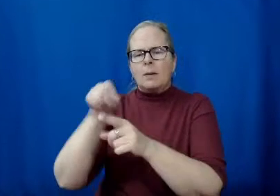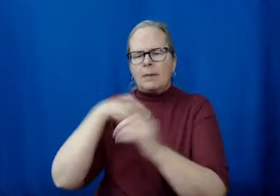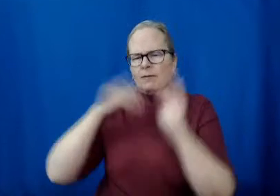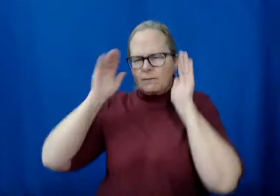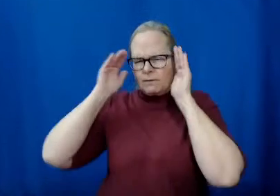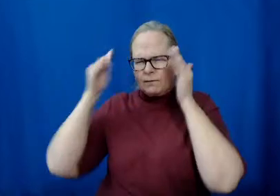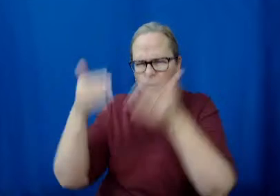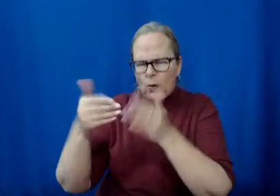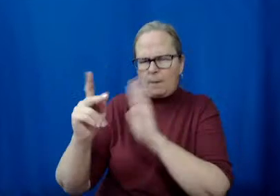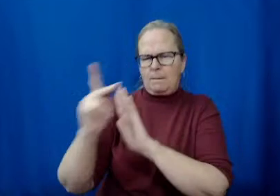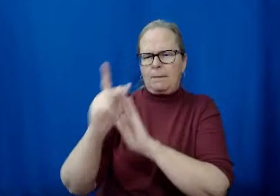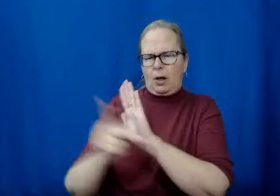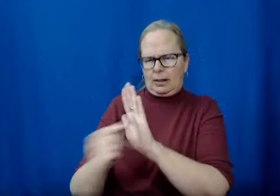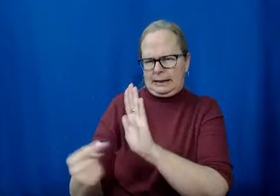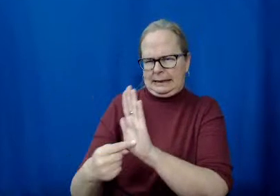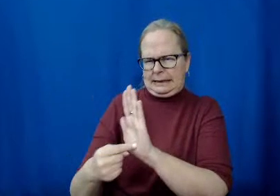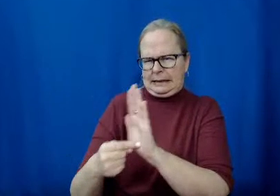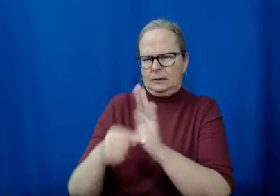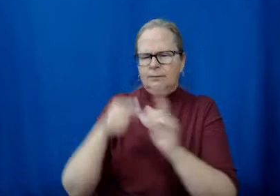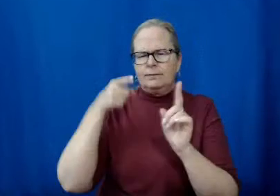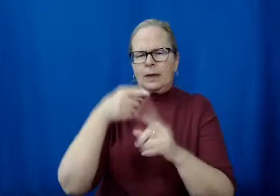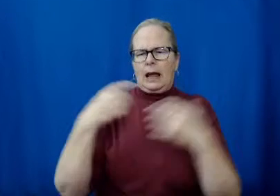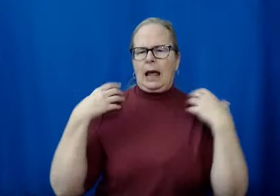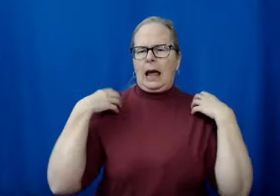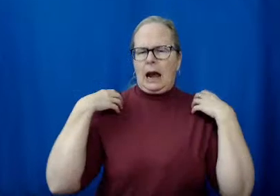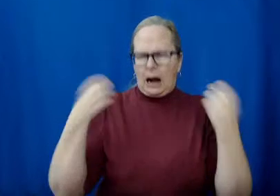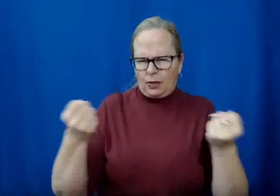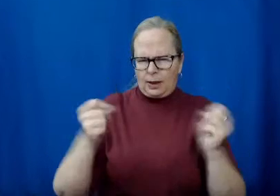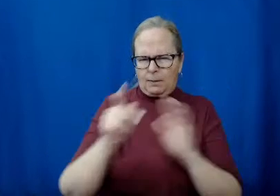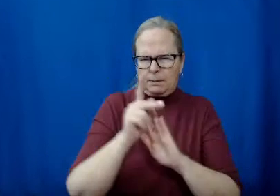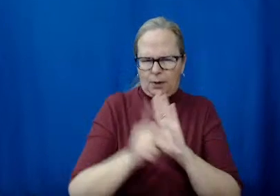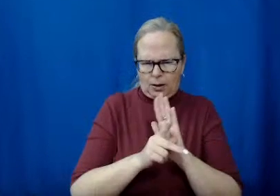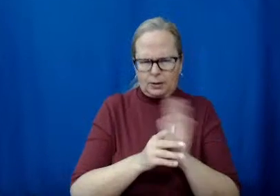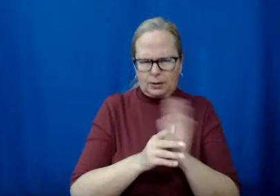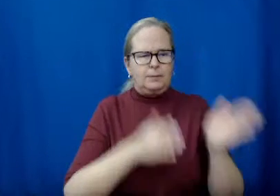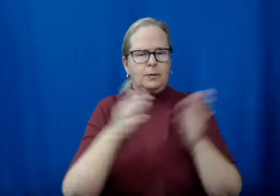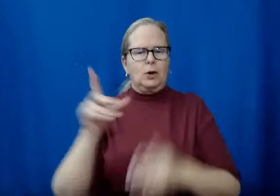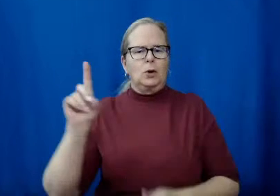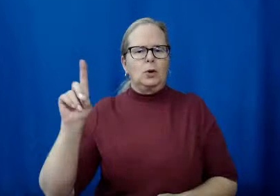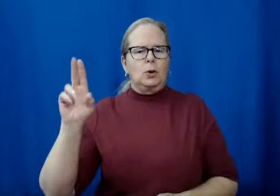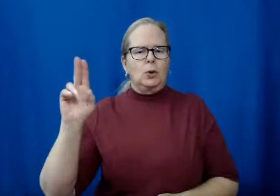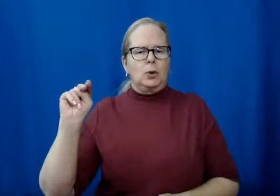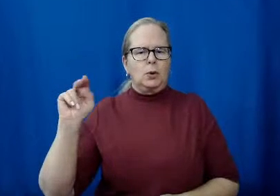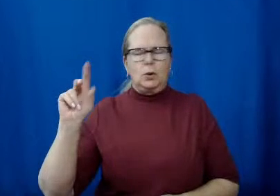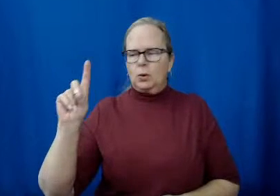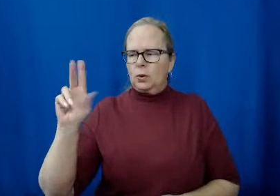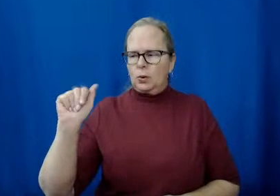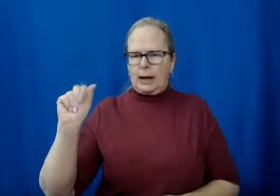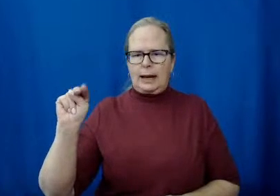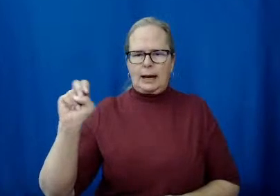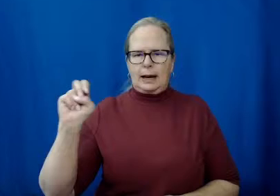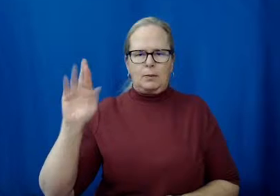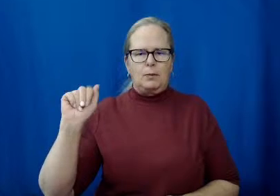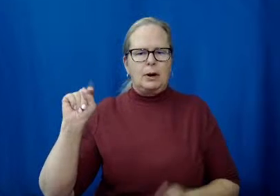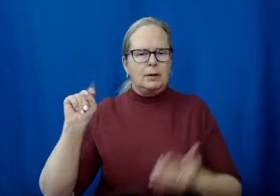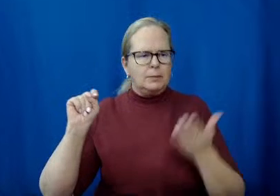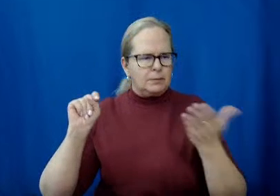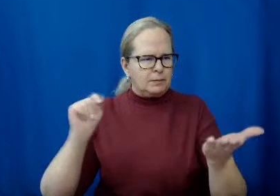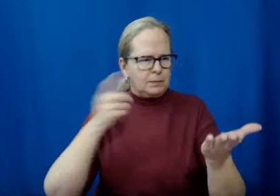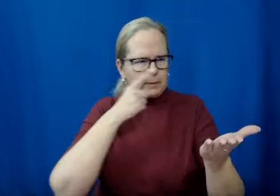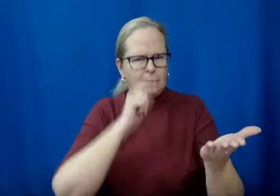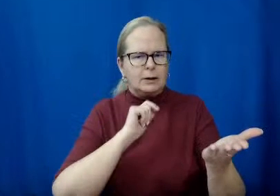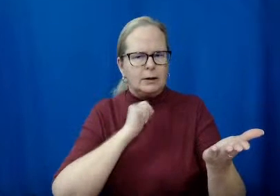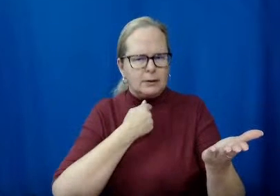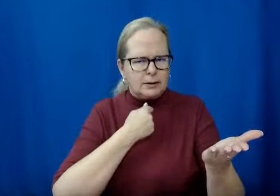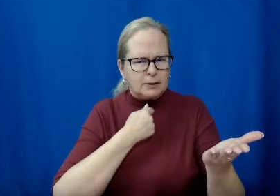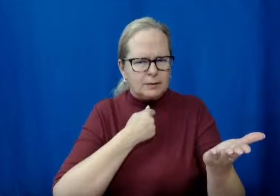Oh, Duane and I are both unmuting him. Oh, now you're muted again, Duane, because I tried to unmute you too. There we go. We won't. Okay. Yeah. So I'm